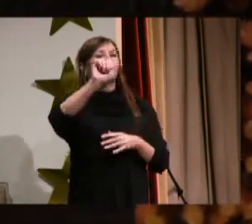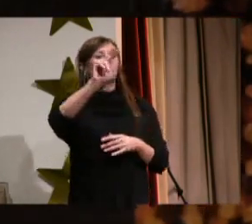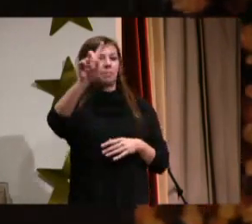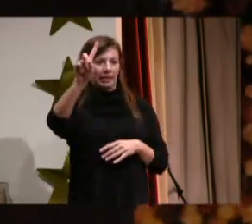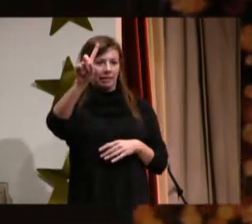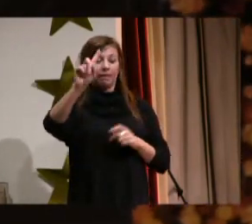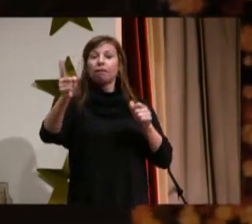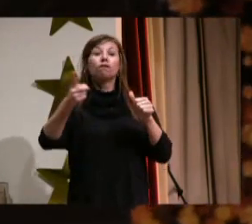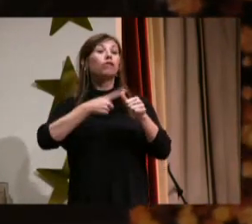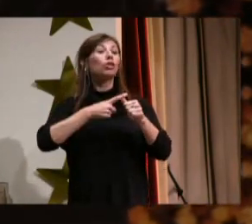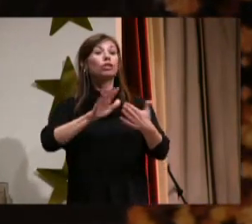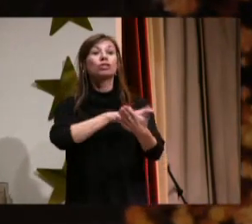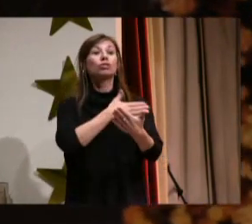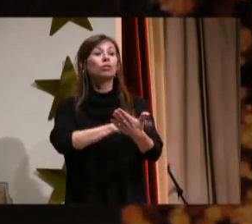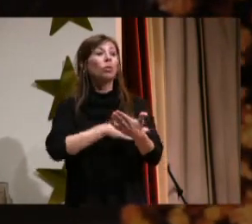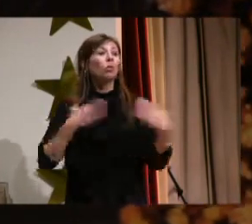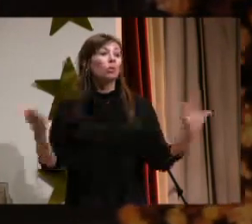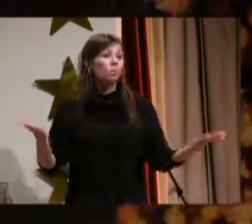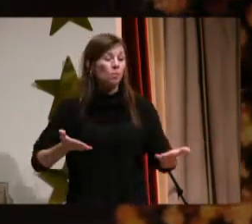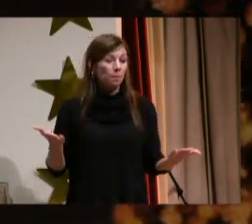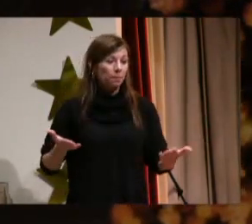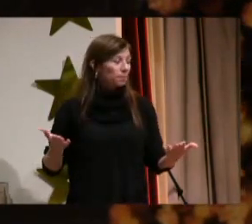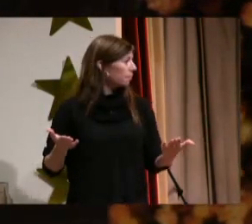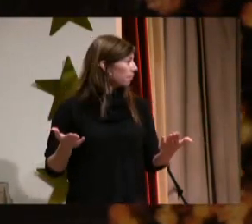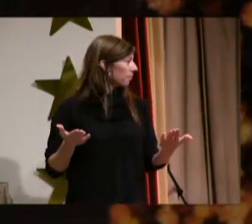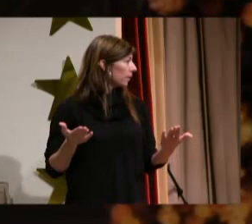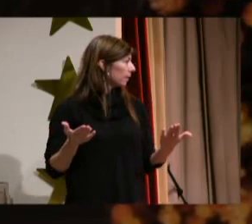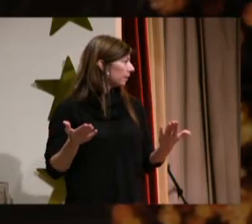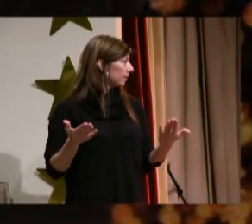our first song,